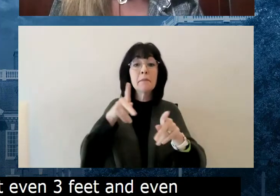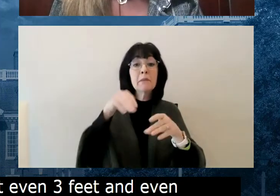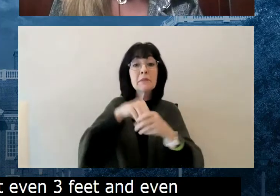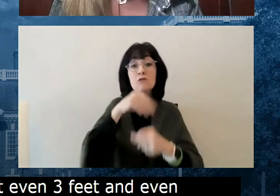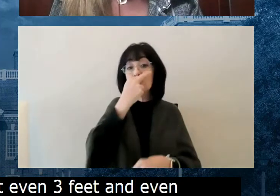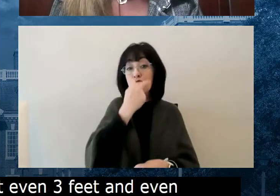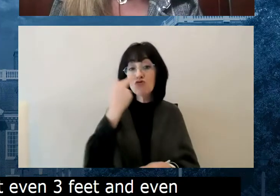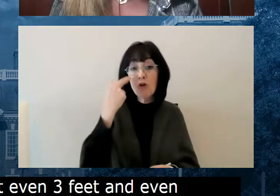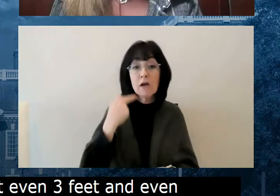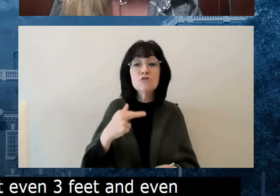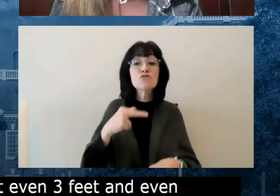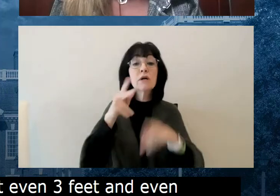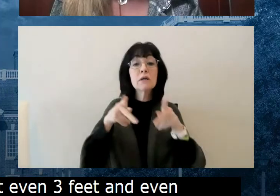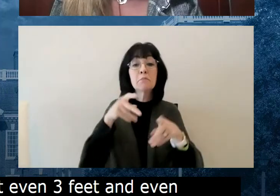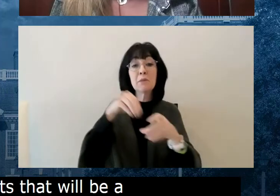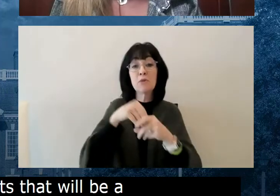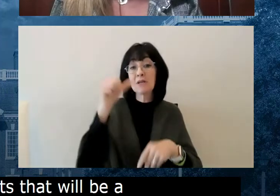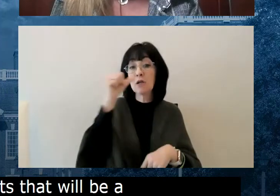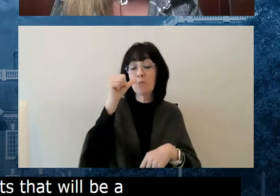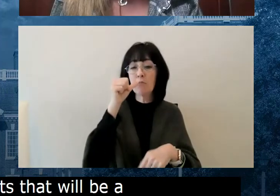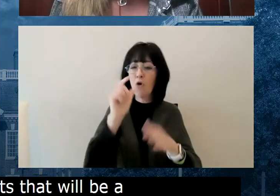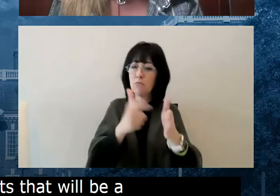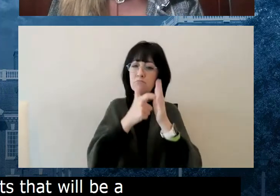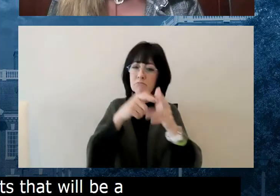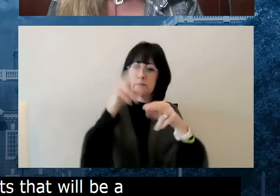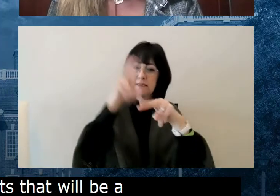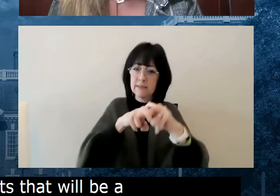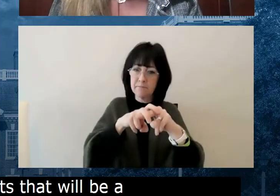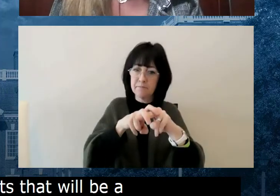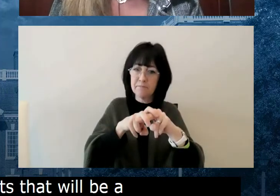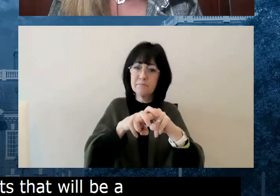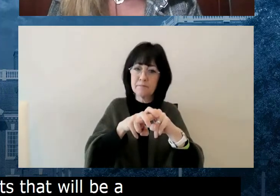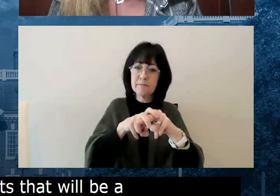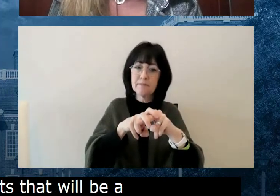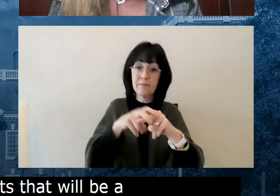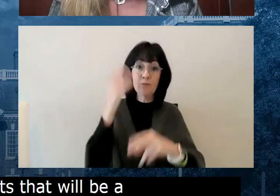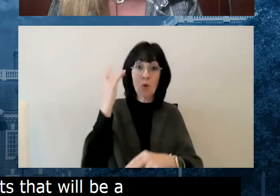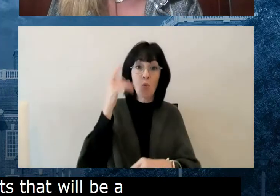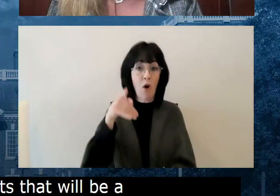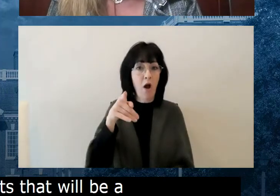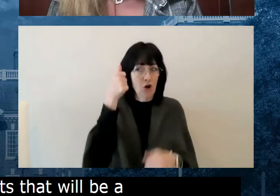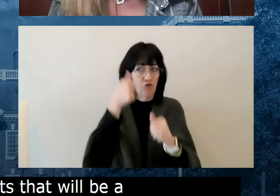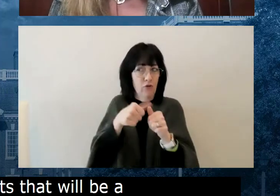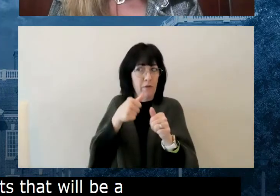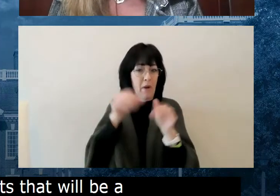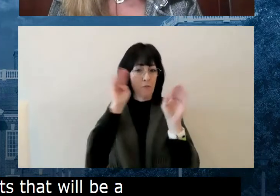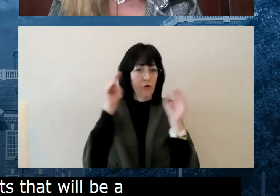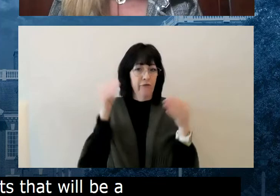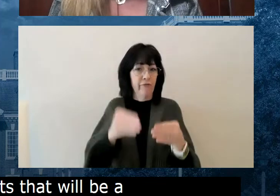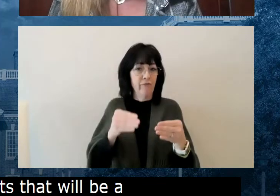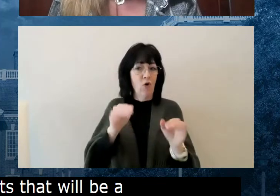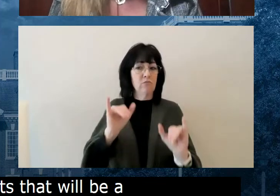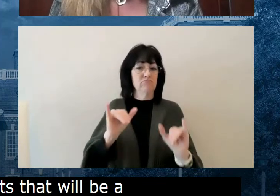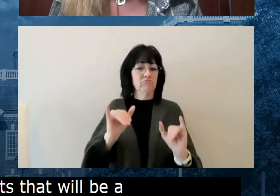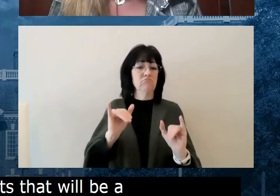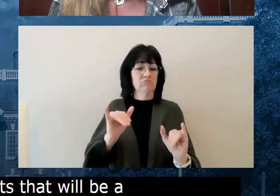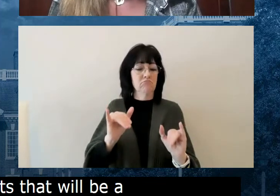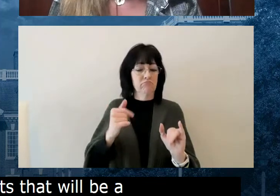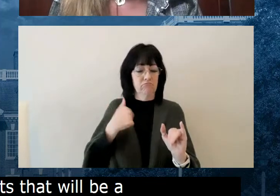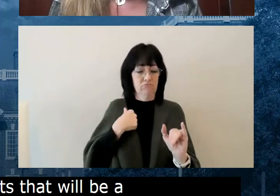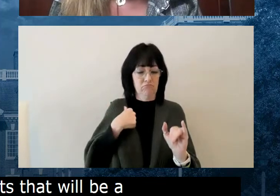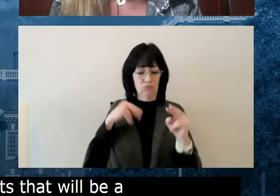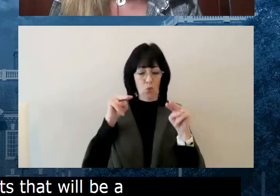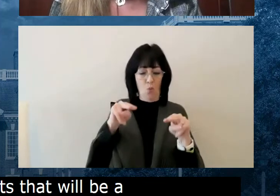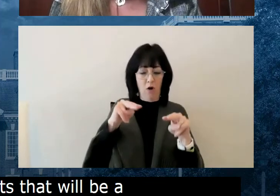for gatherings that are more than 250 people, those gatherings will still require an approved plan